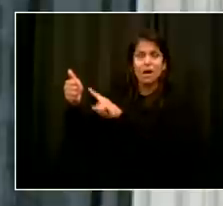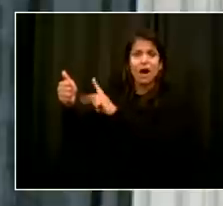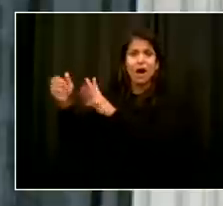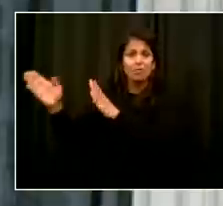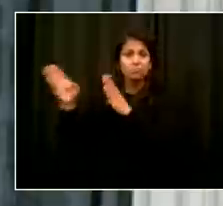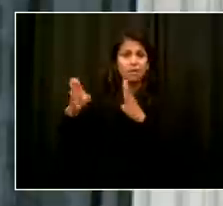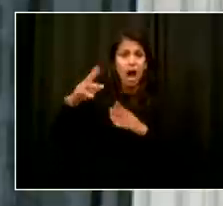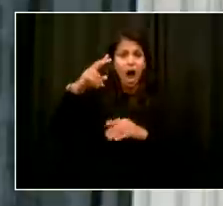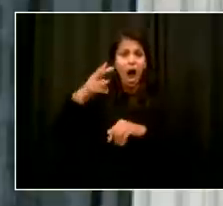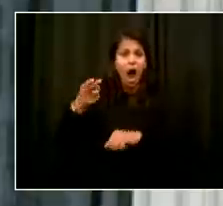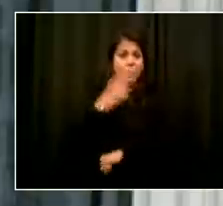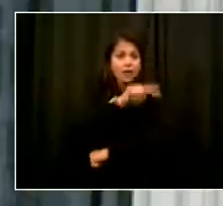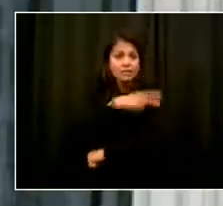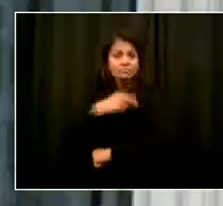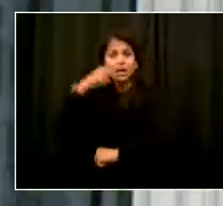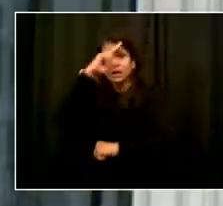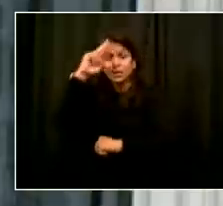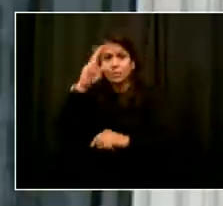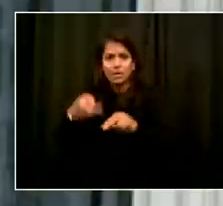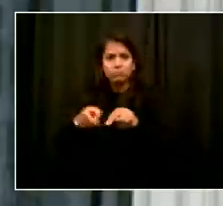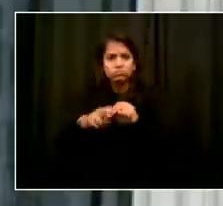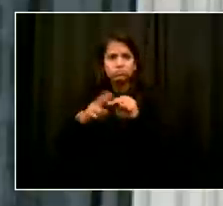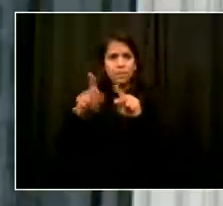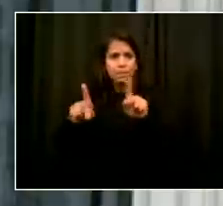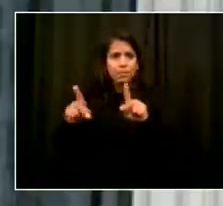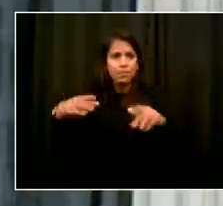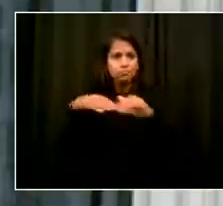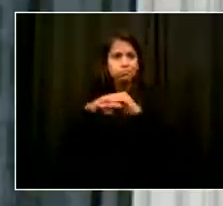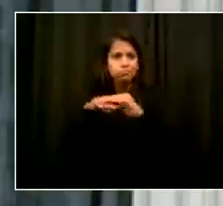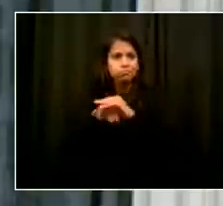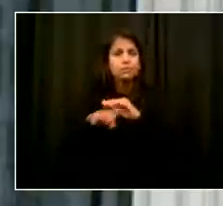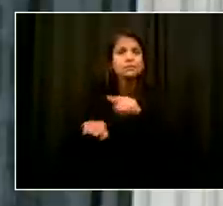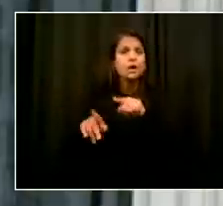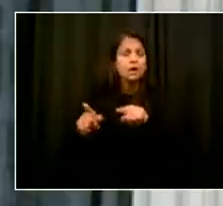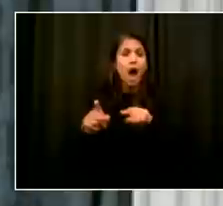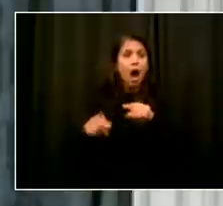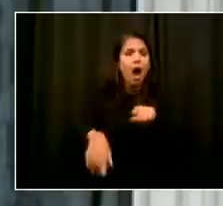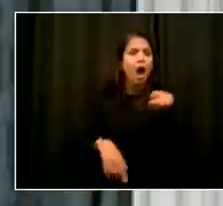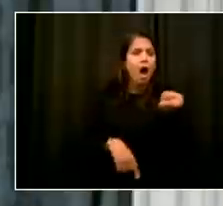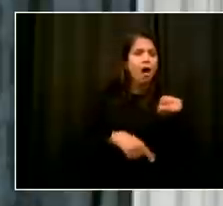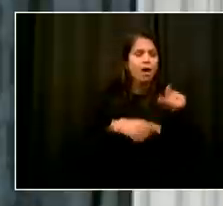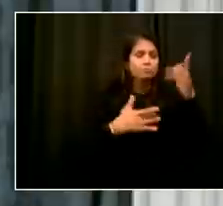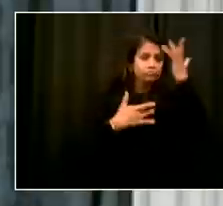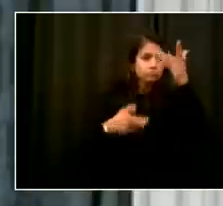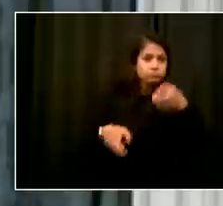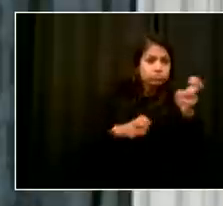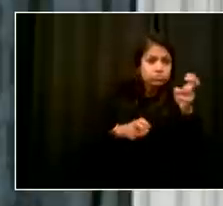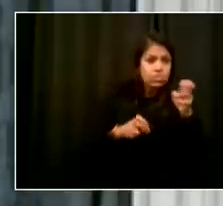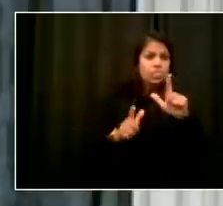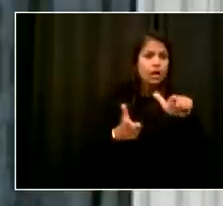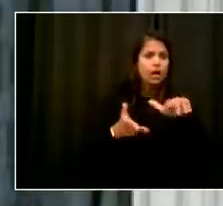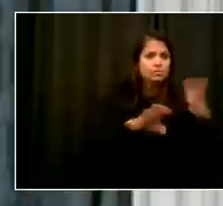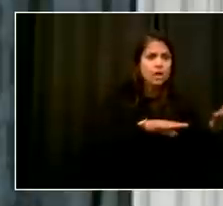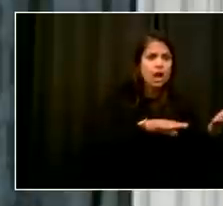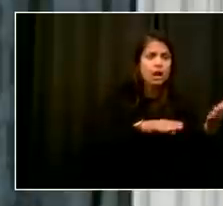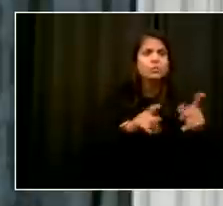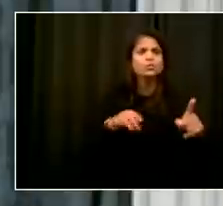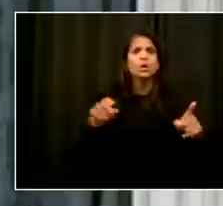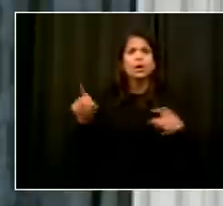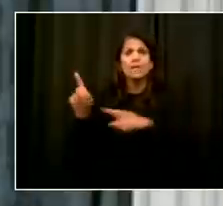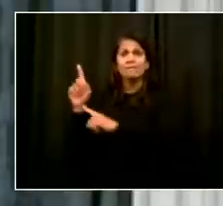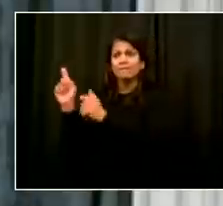death. Hospitals have reported more than 1,100 COVID patients. That's twice as many as